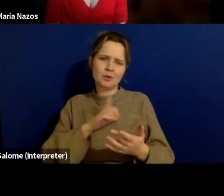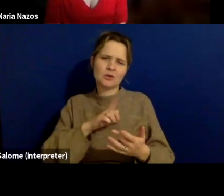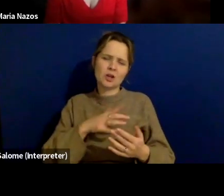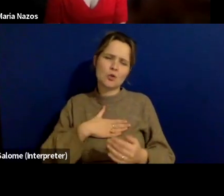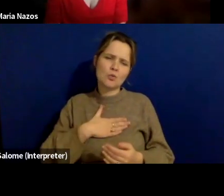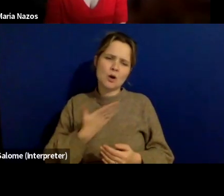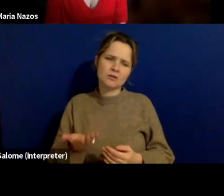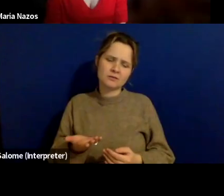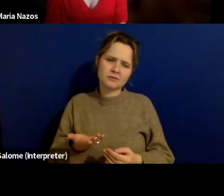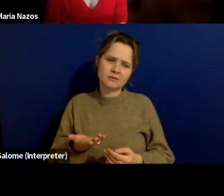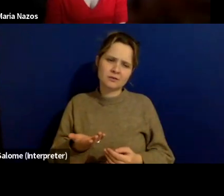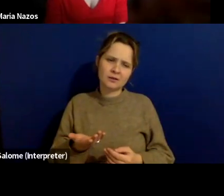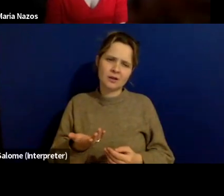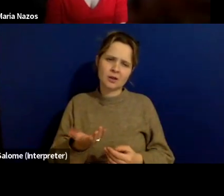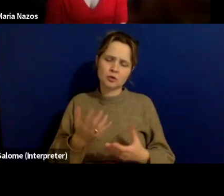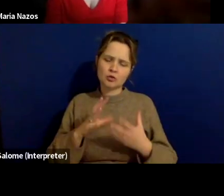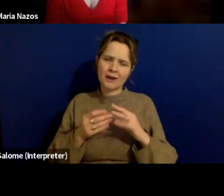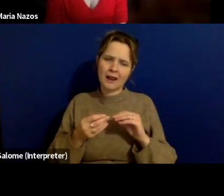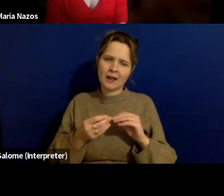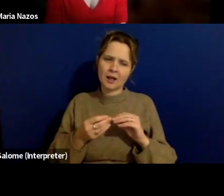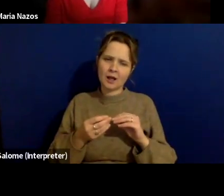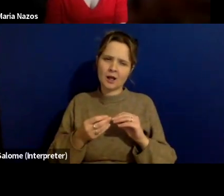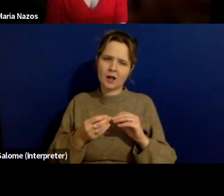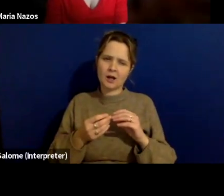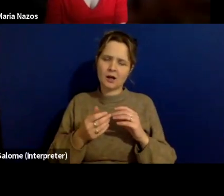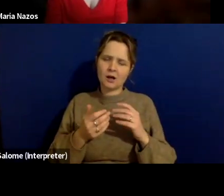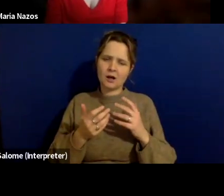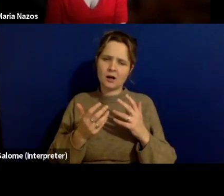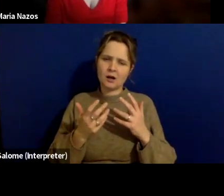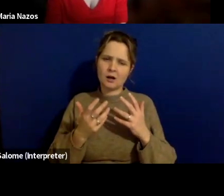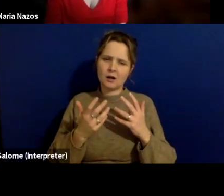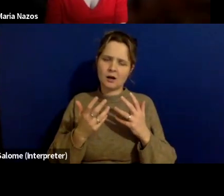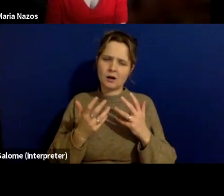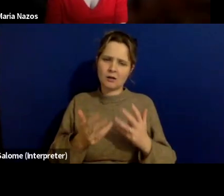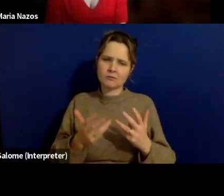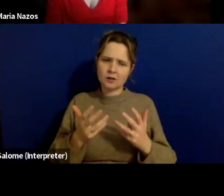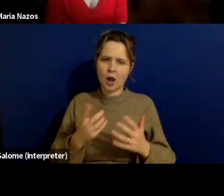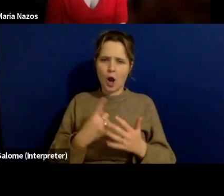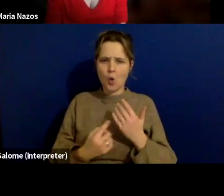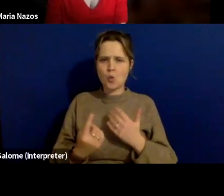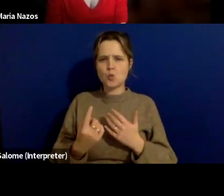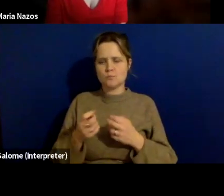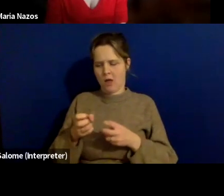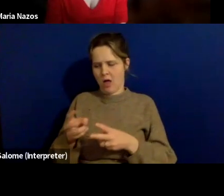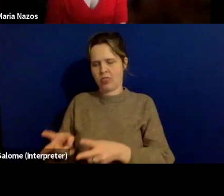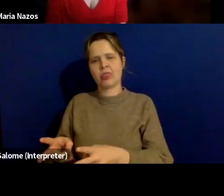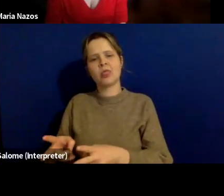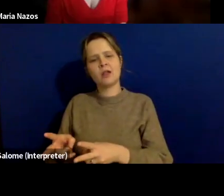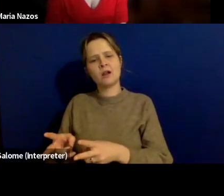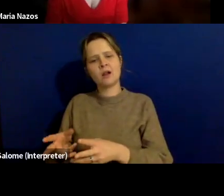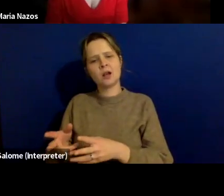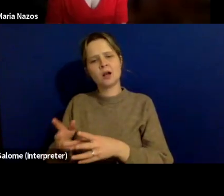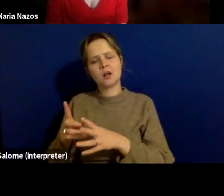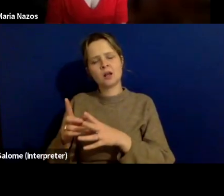make like a current, or to have our own paths, but that are at the same